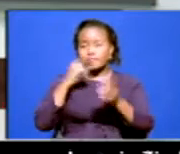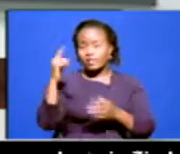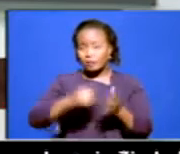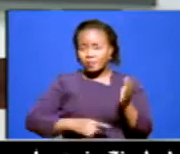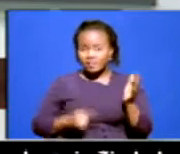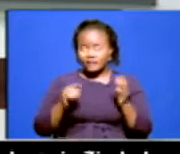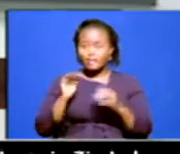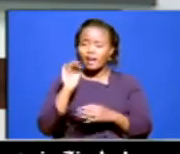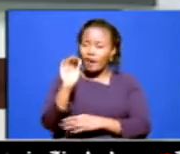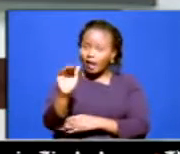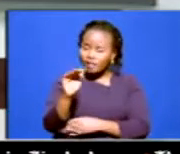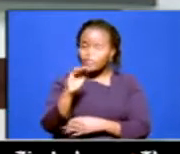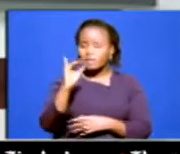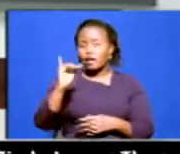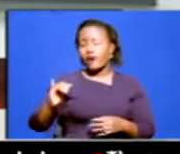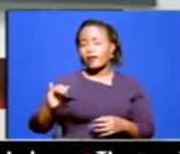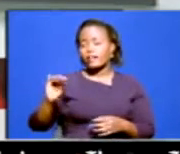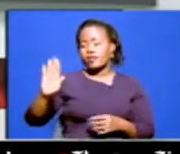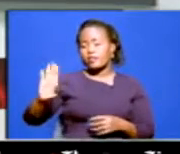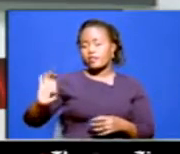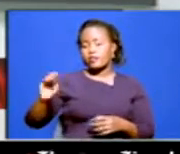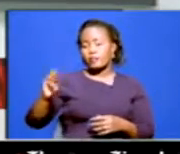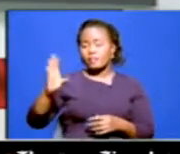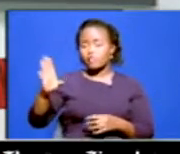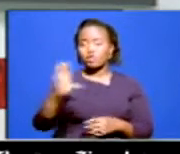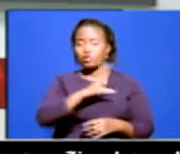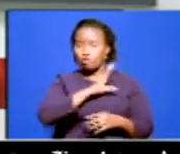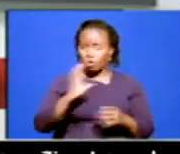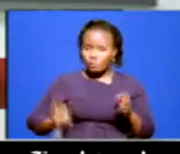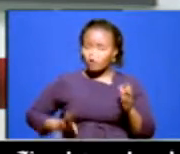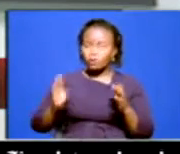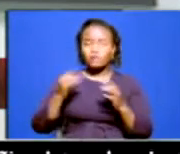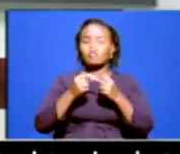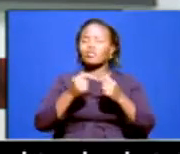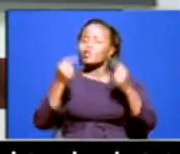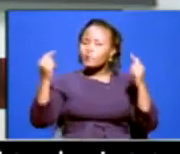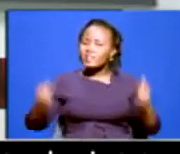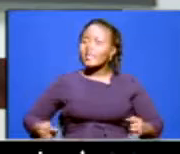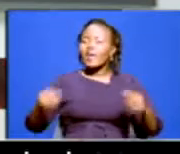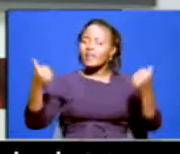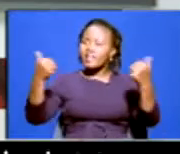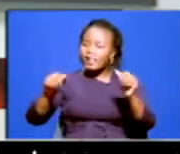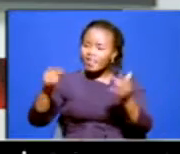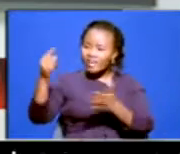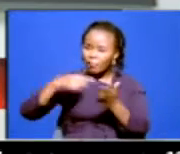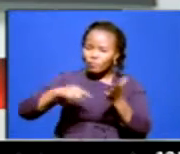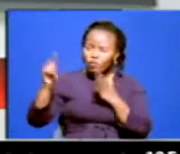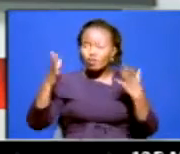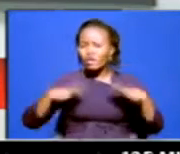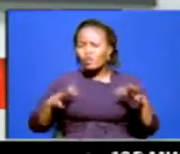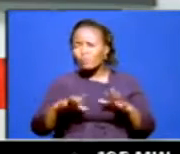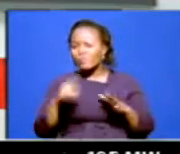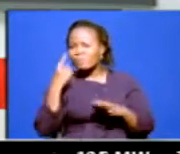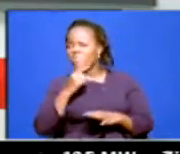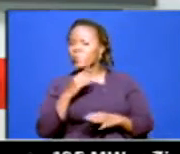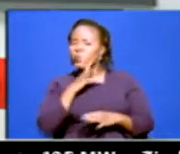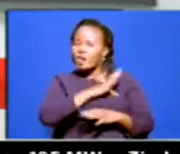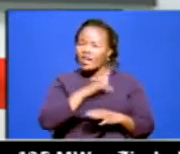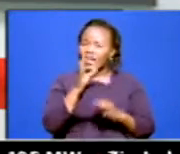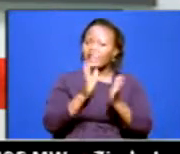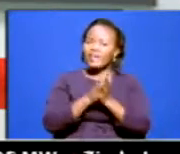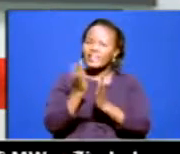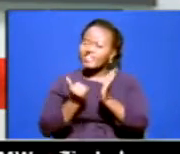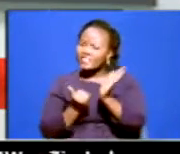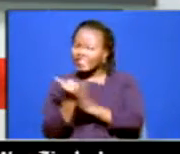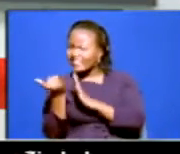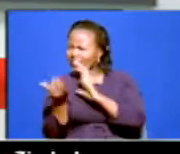the Independent Electoral and Boundaries Commission to deny clearance to those with questionable integrity as a means of curing